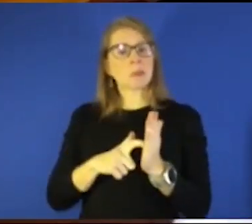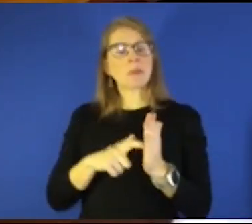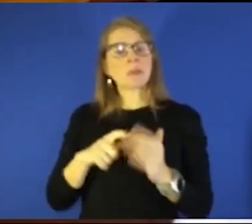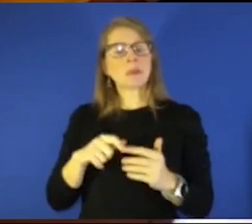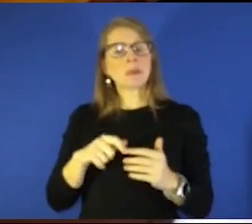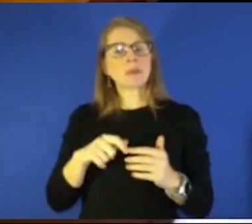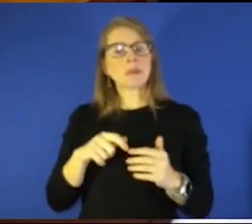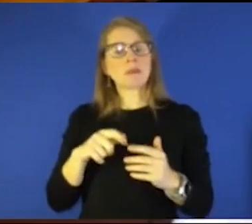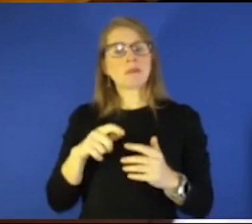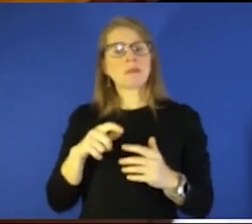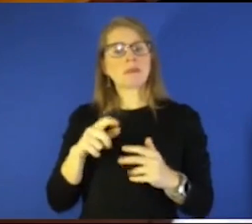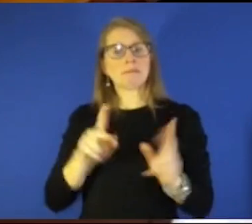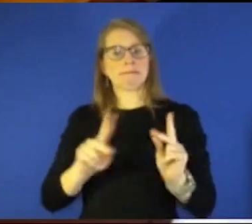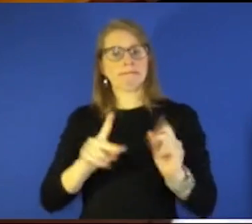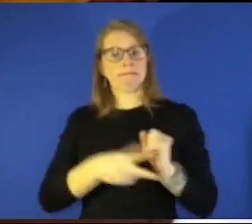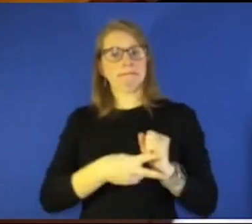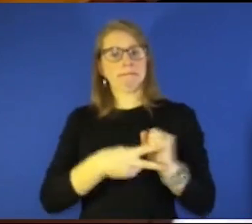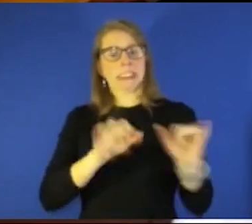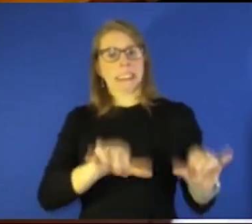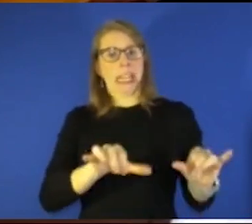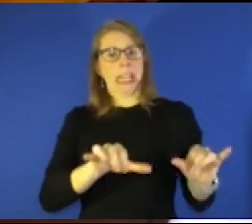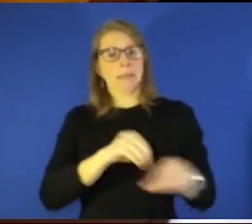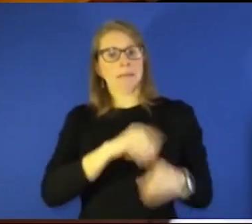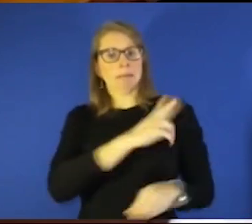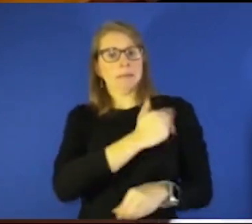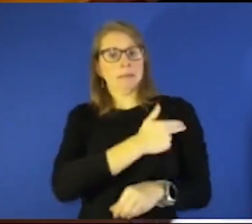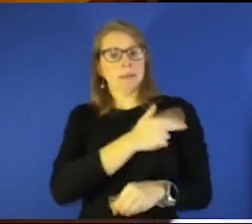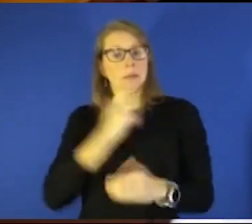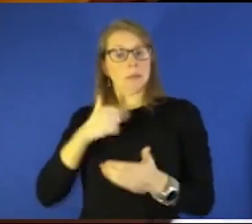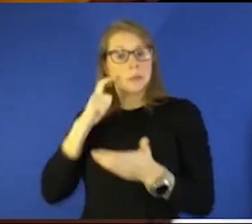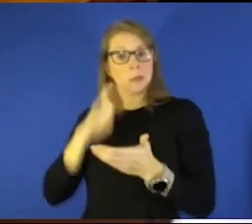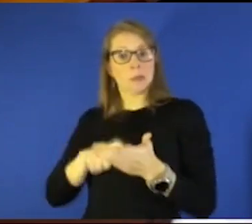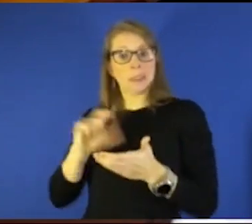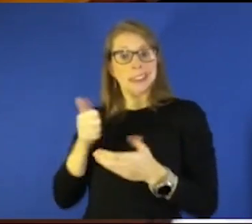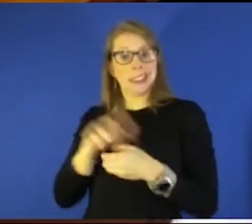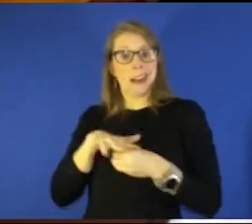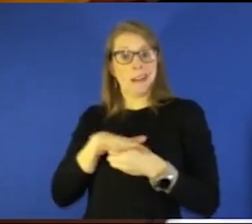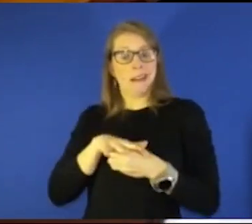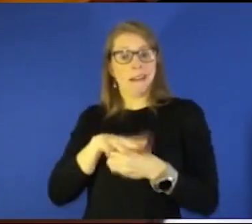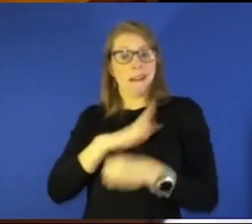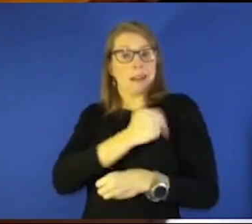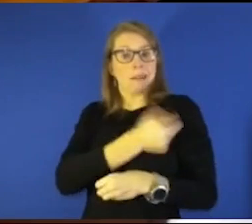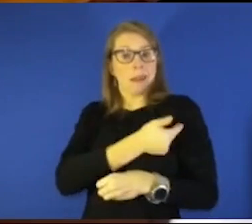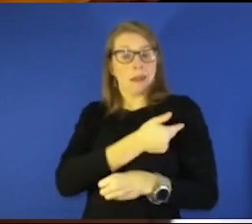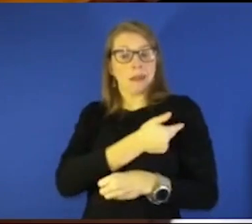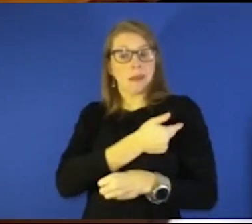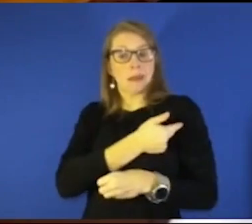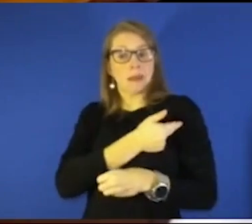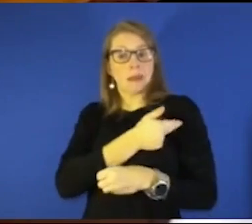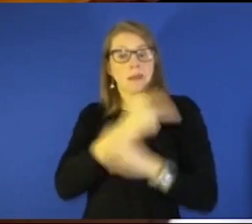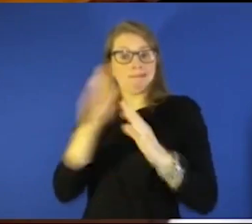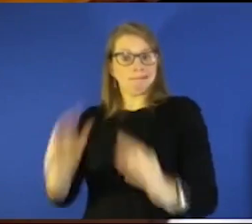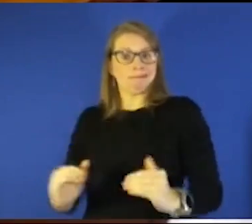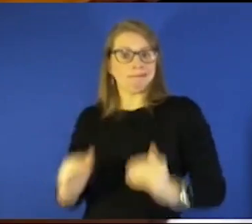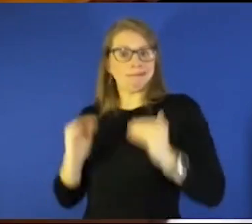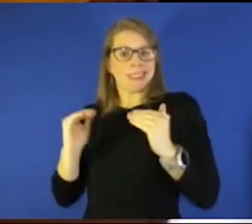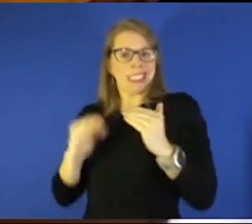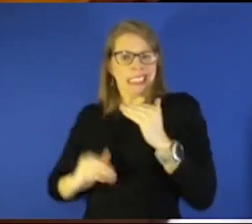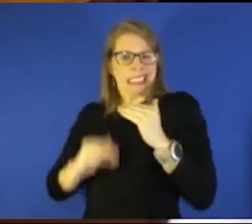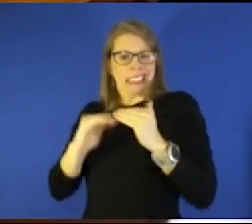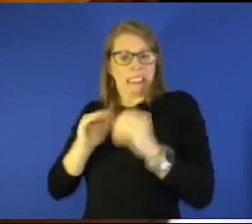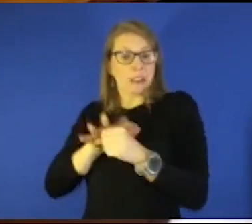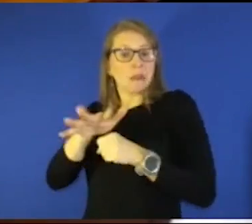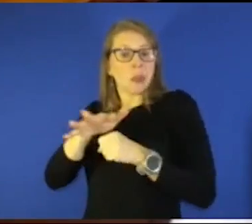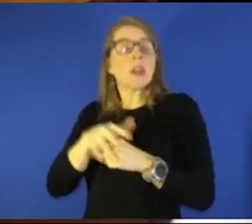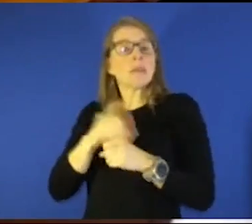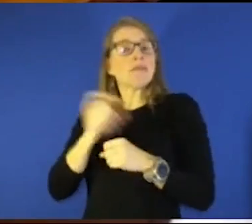holding folks, and I noticed this morning that there are 10 of the area hospitals that are on high volume, which obviously suggests that